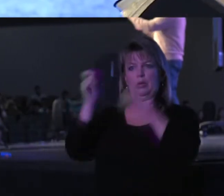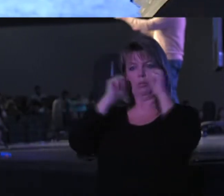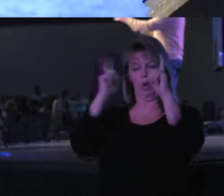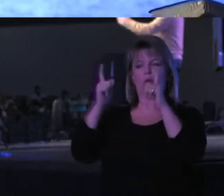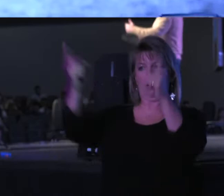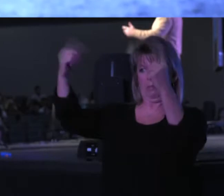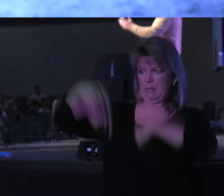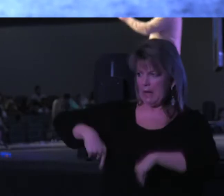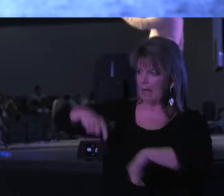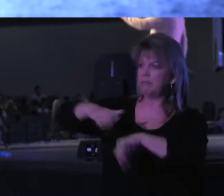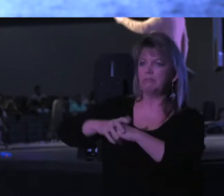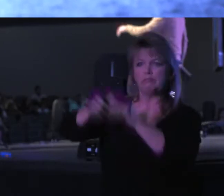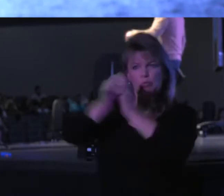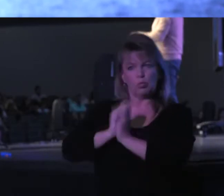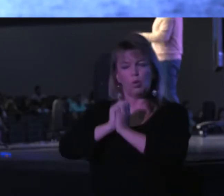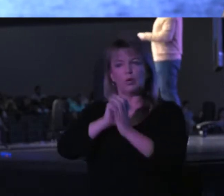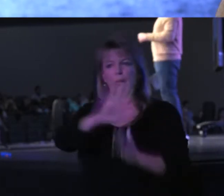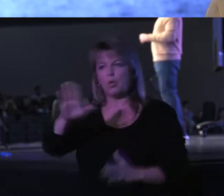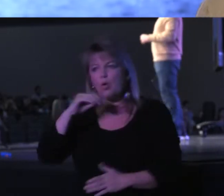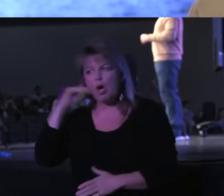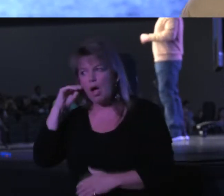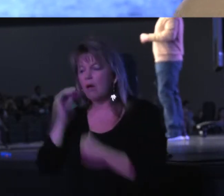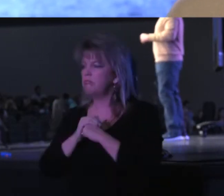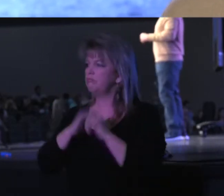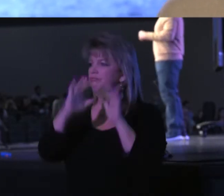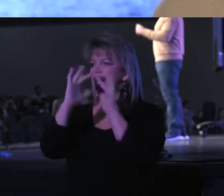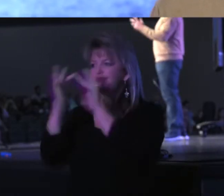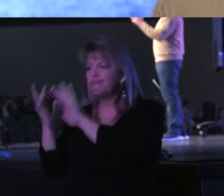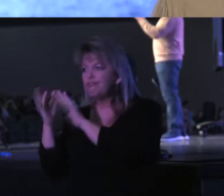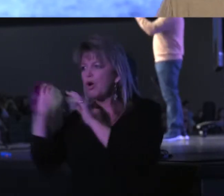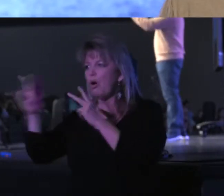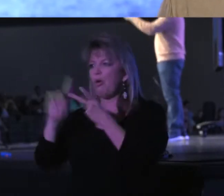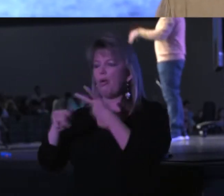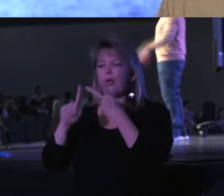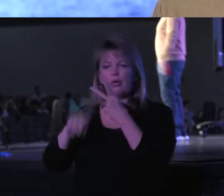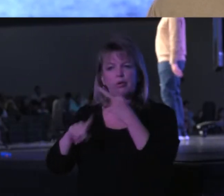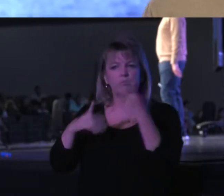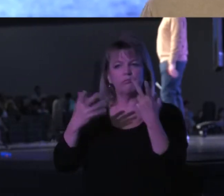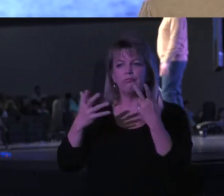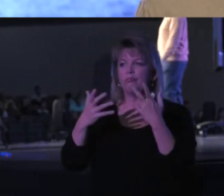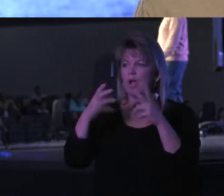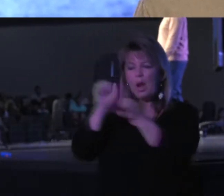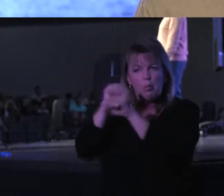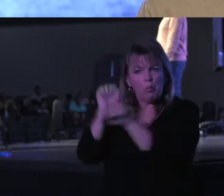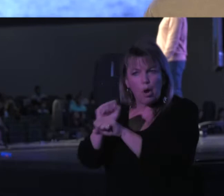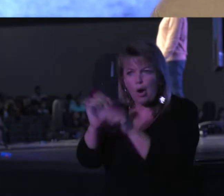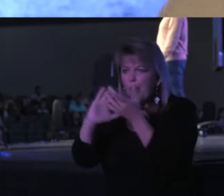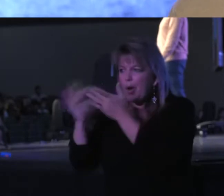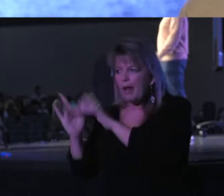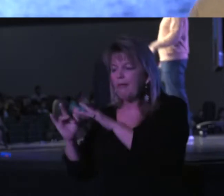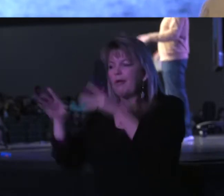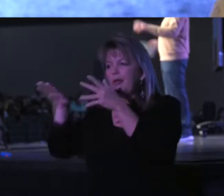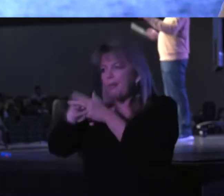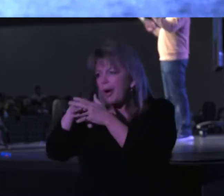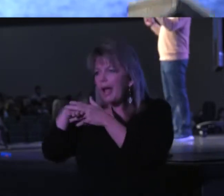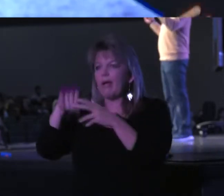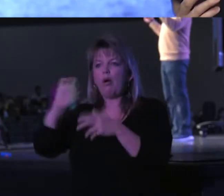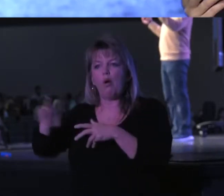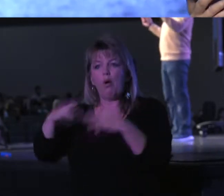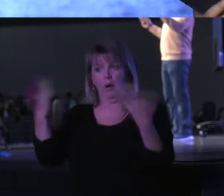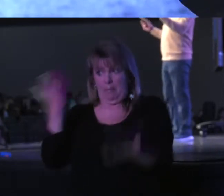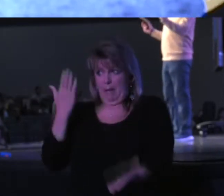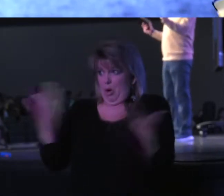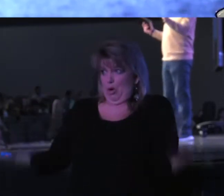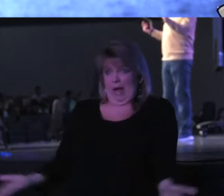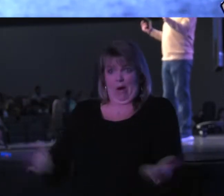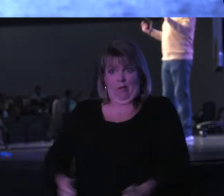time for worship there in your home via technology, or you're watching on your device at work on a break, or perhaps you're here with